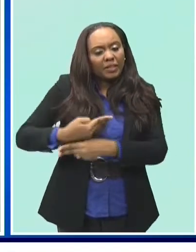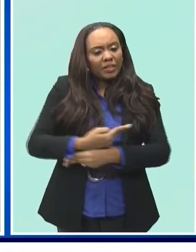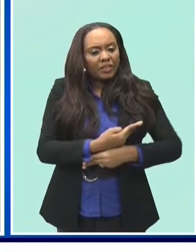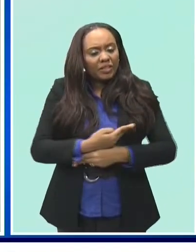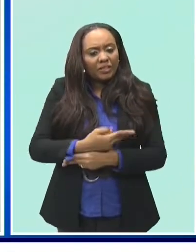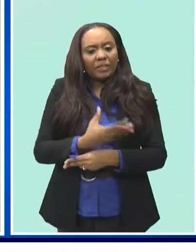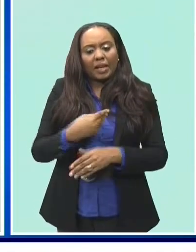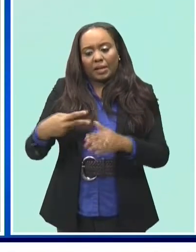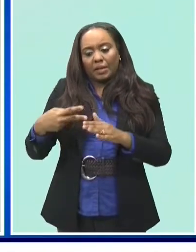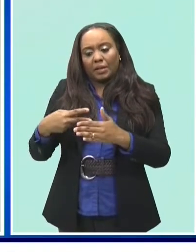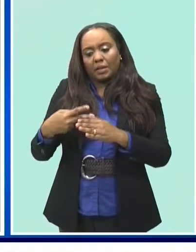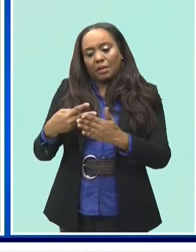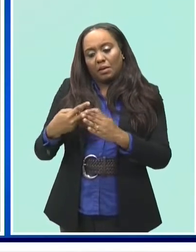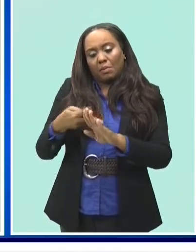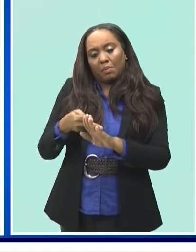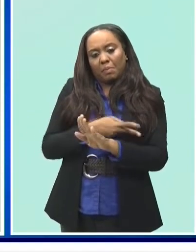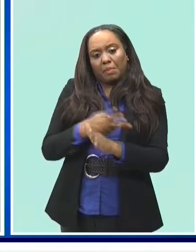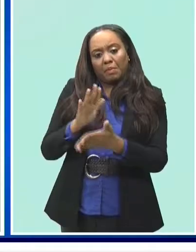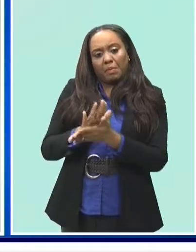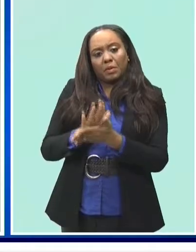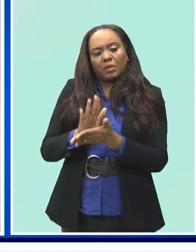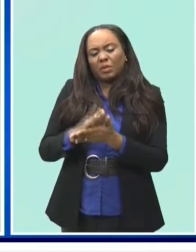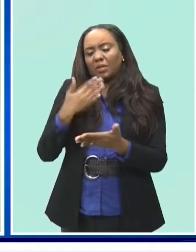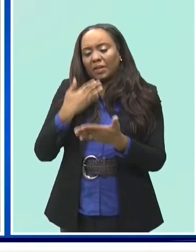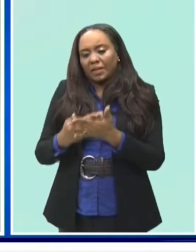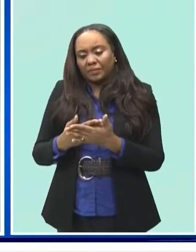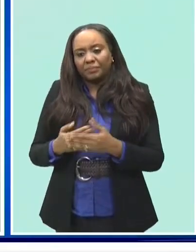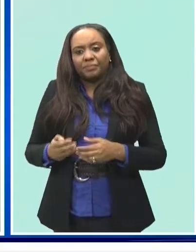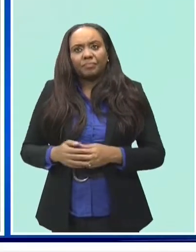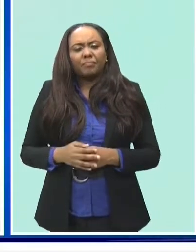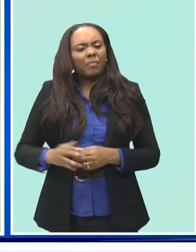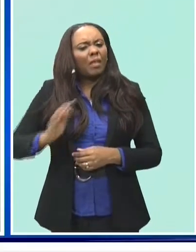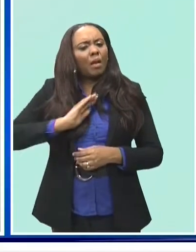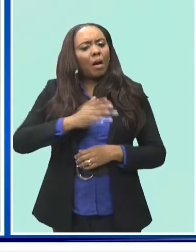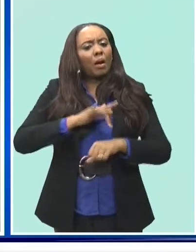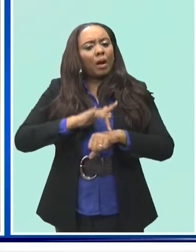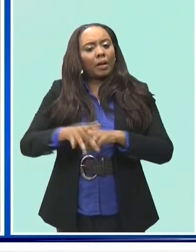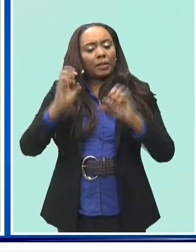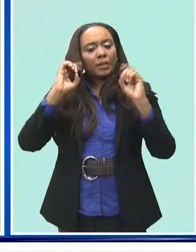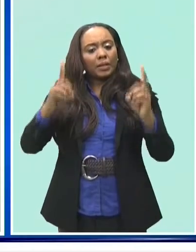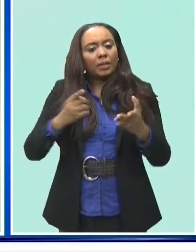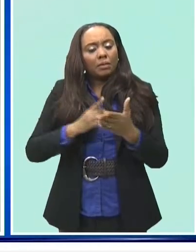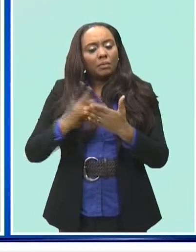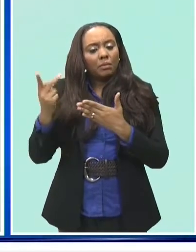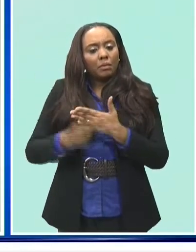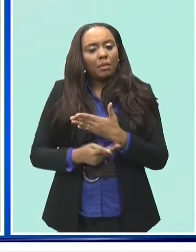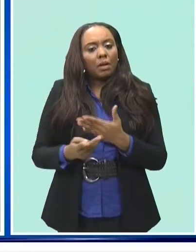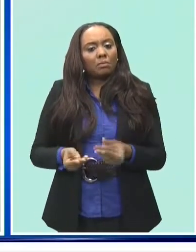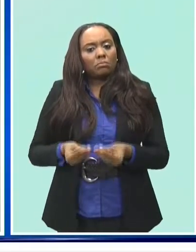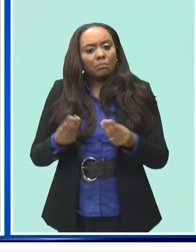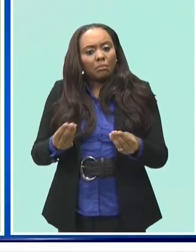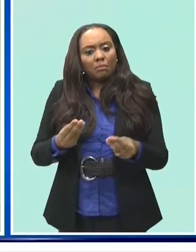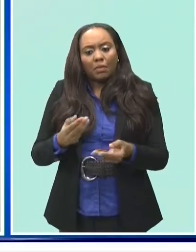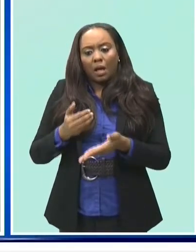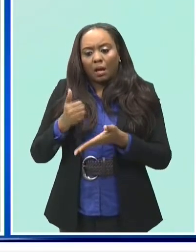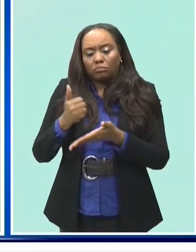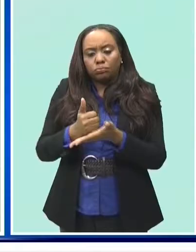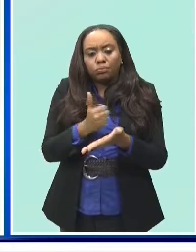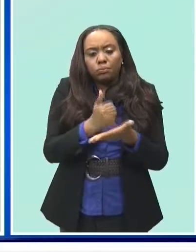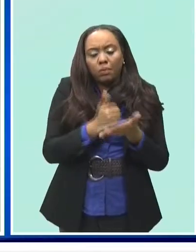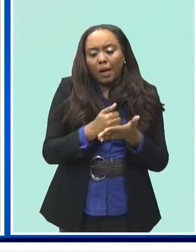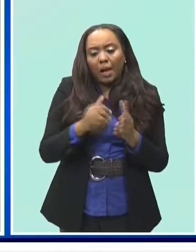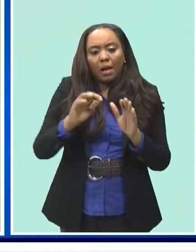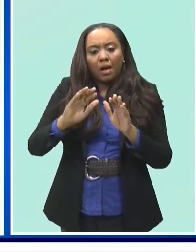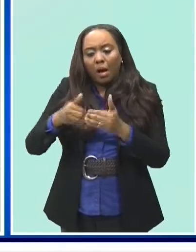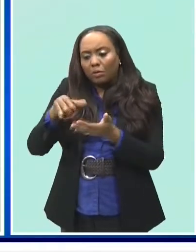high demand. Our early childhood education program provides a wide range of developmental and learning